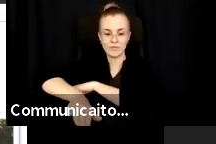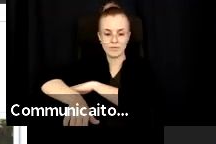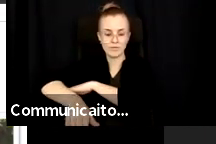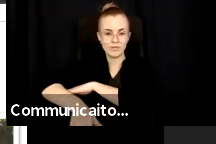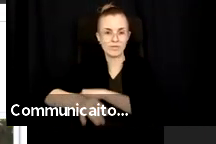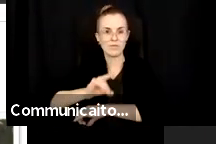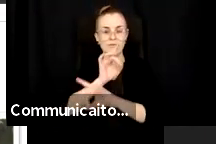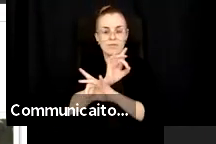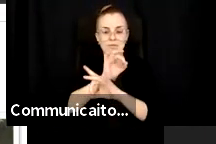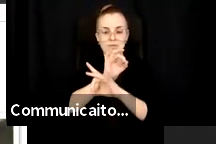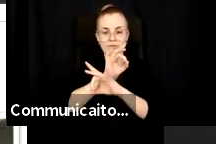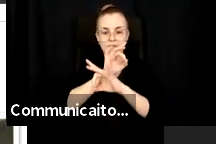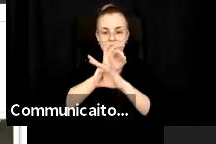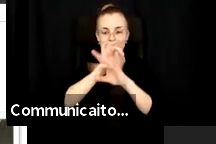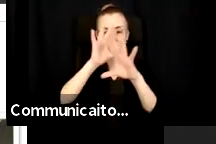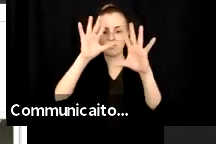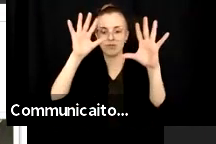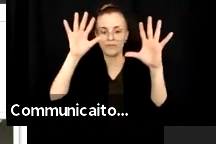perilous